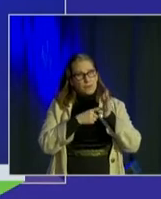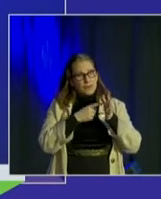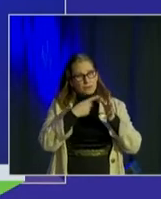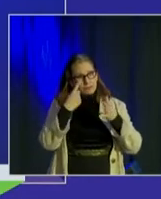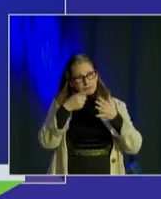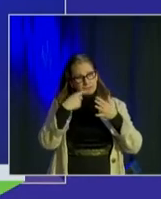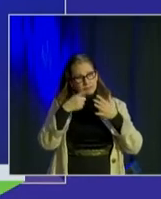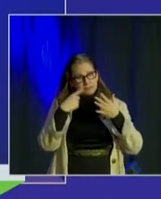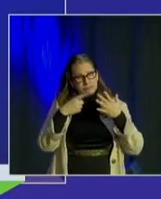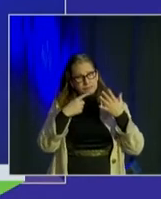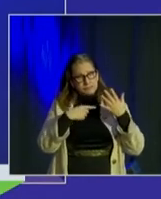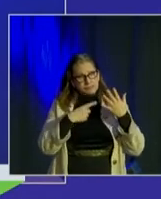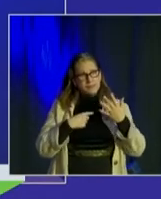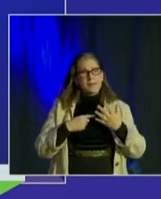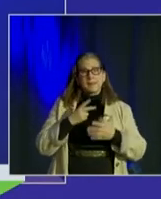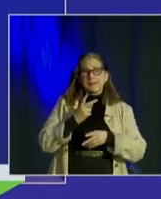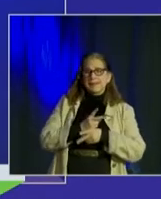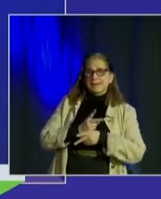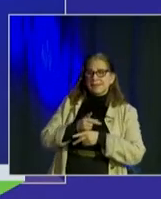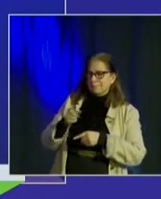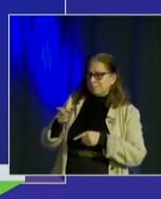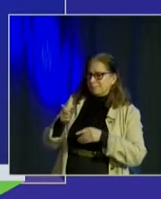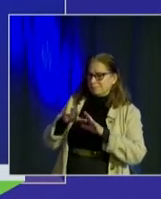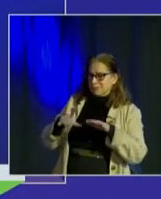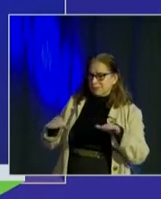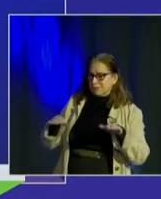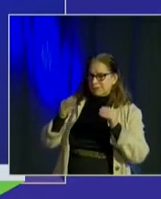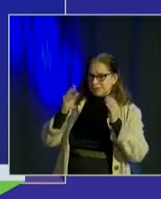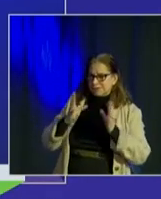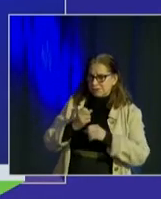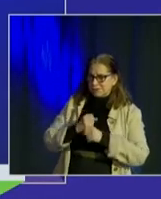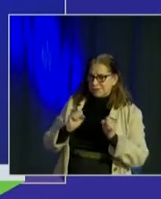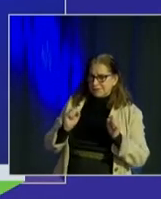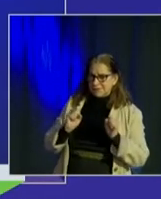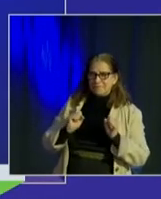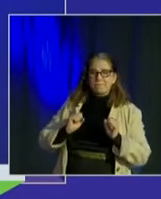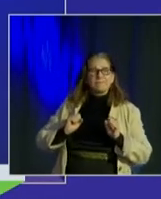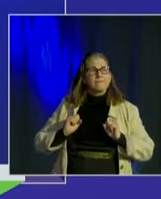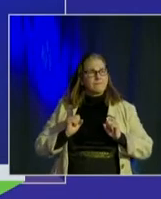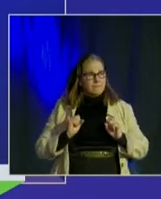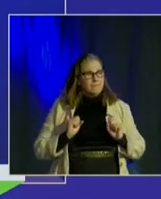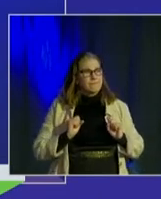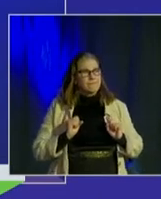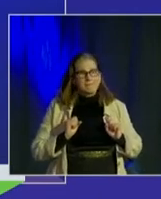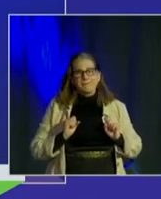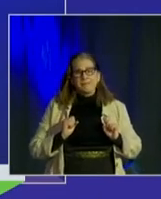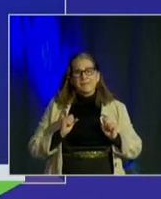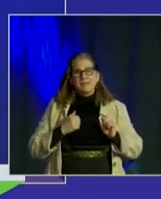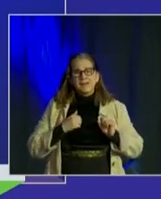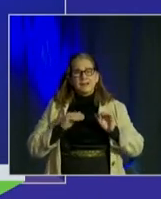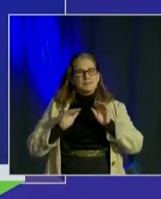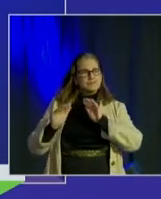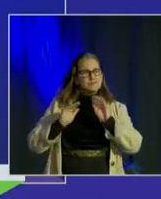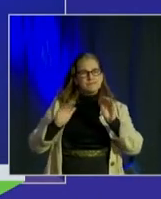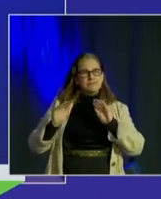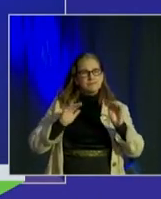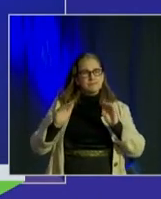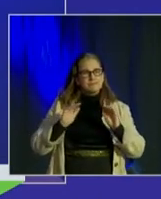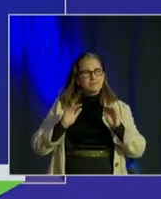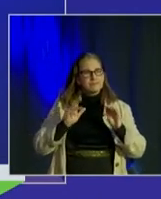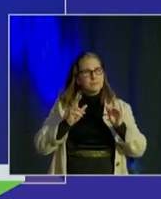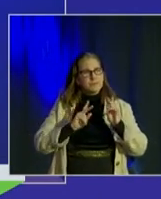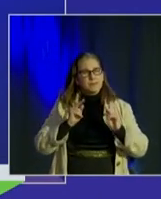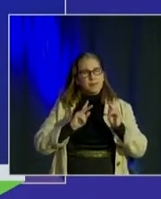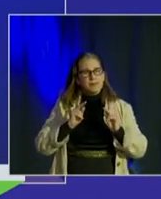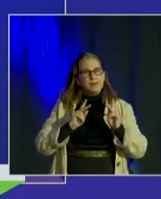remind everyone that our posture as it relates to COVID is certainly informed by